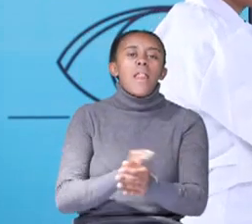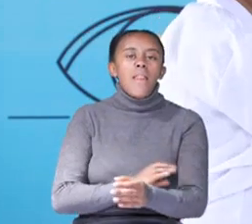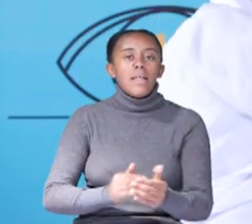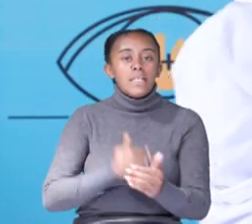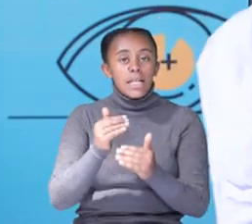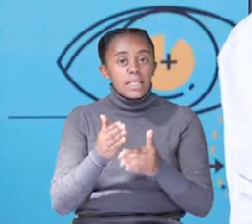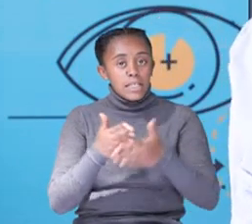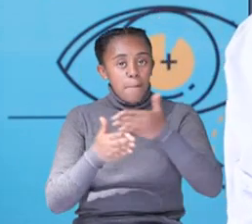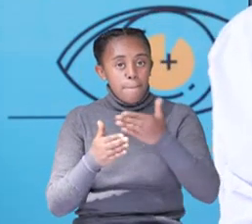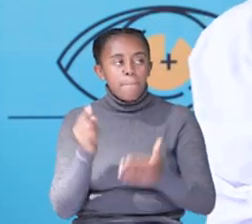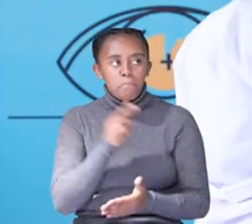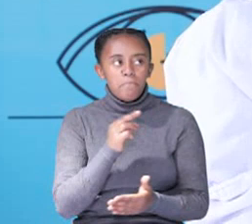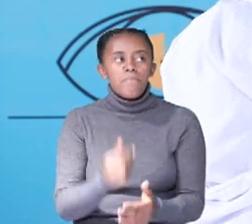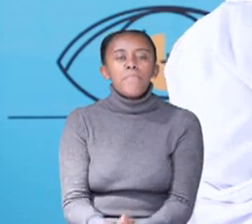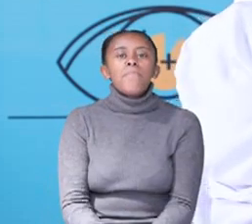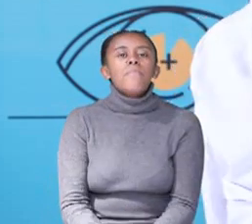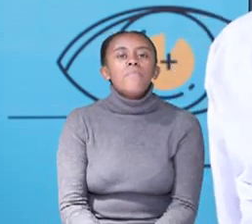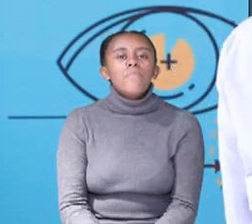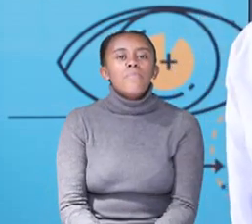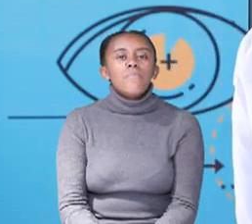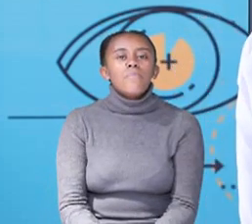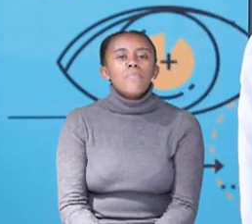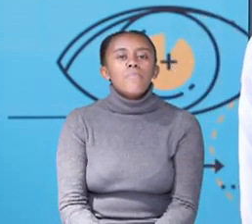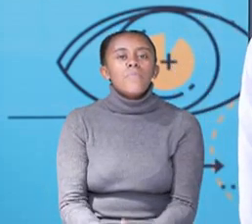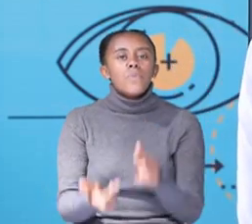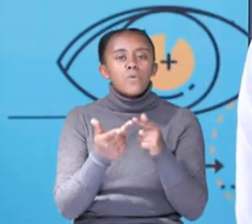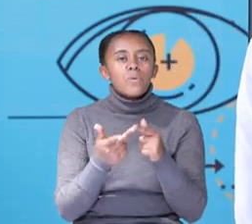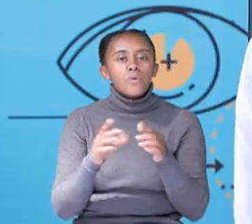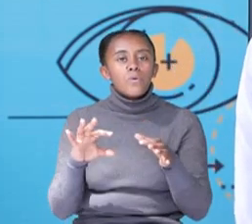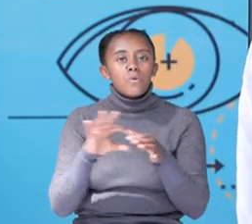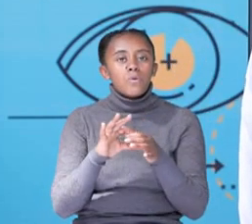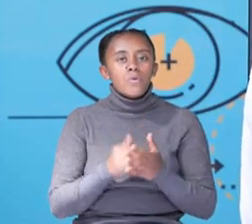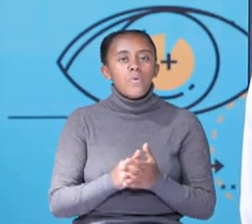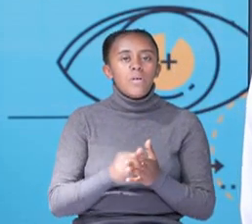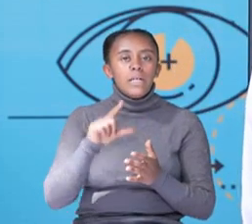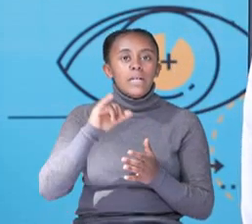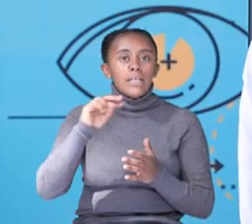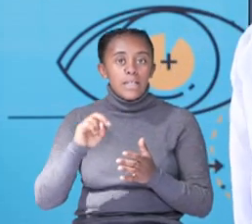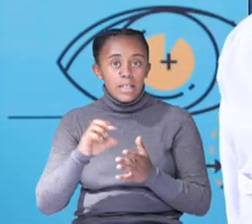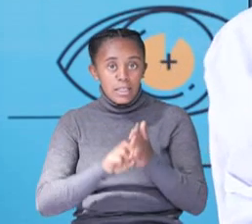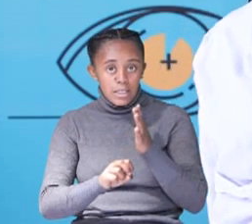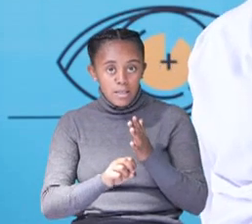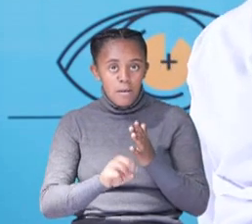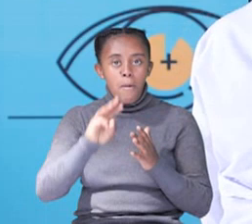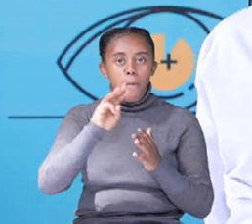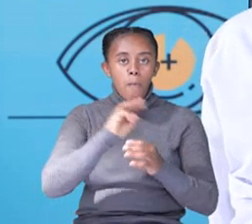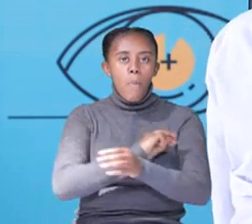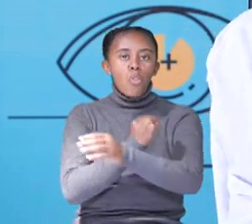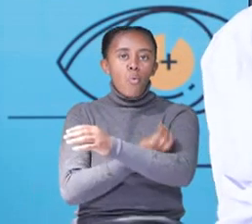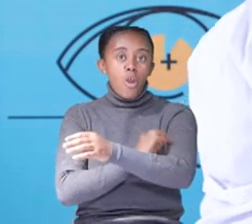the next step, link reaction and Krebs cycle, occurs in the mitochondrial matrix.